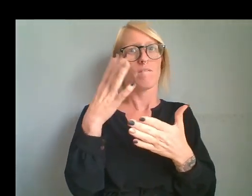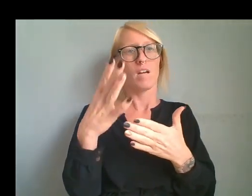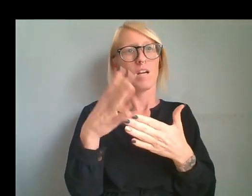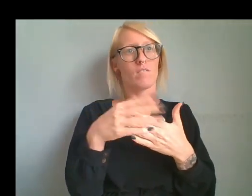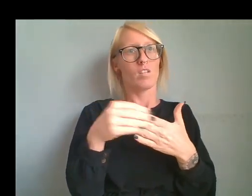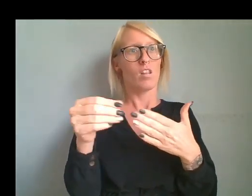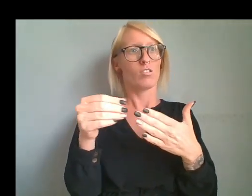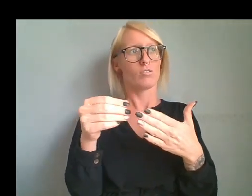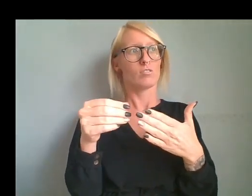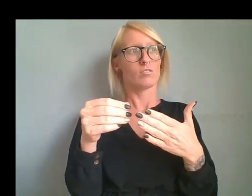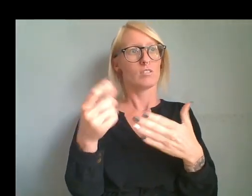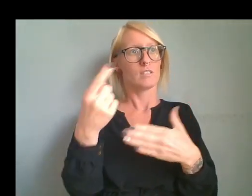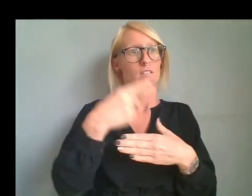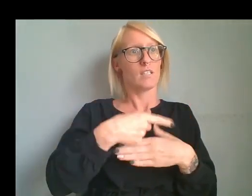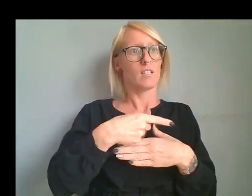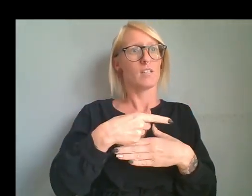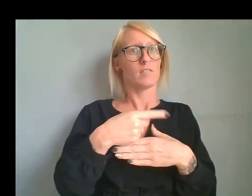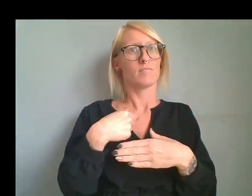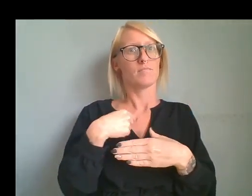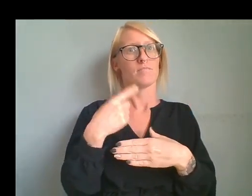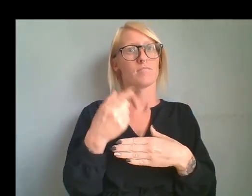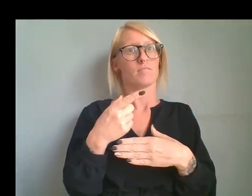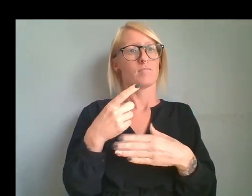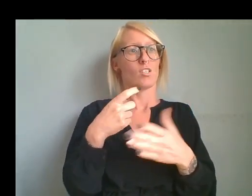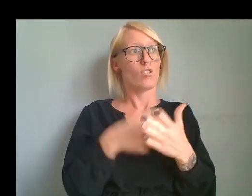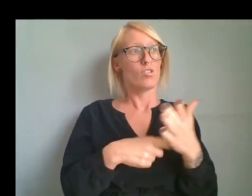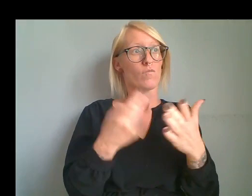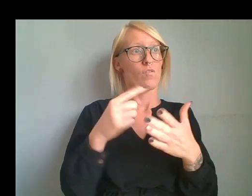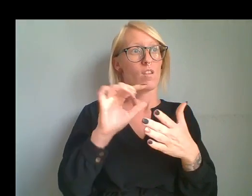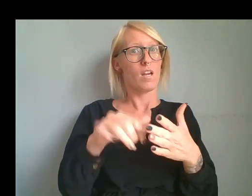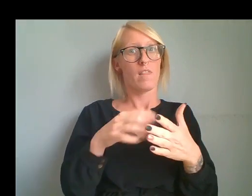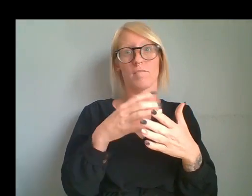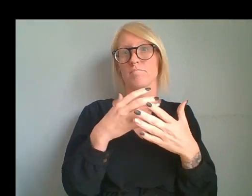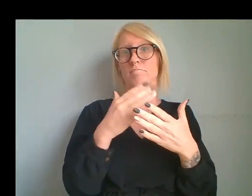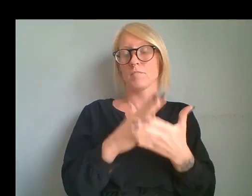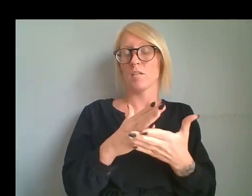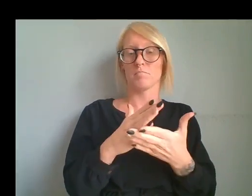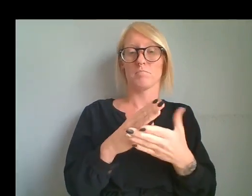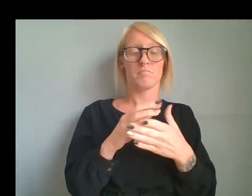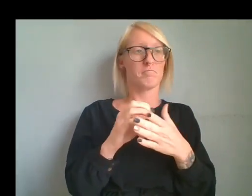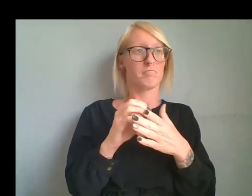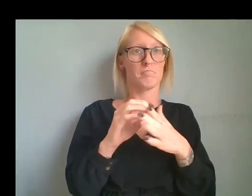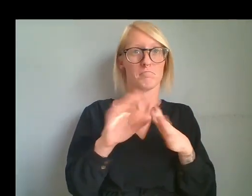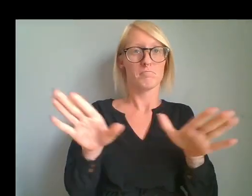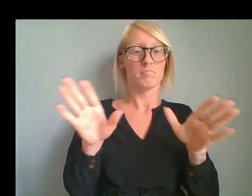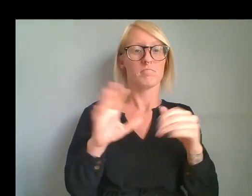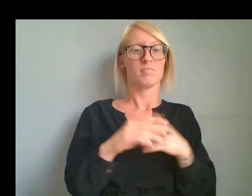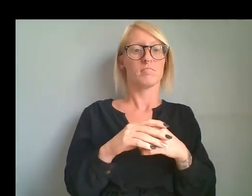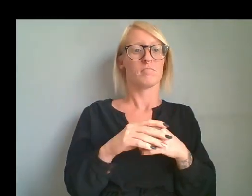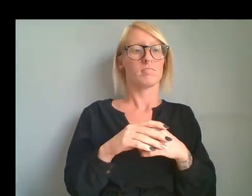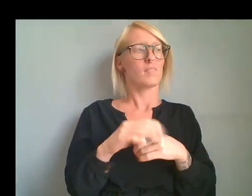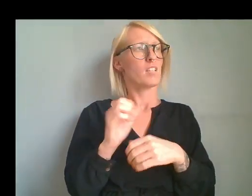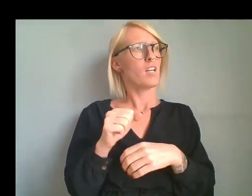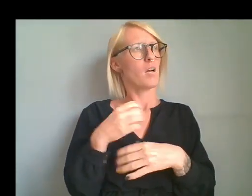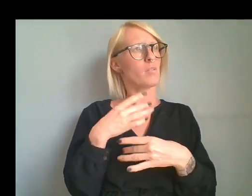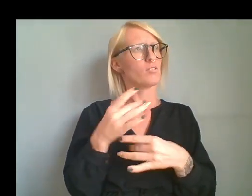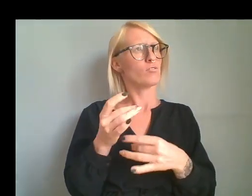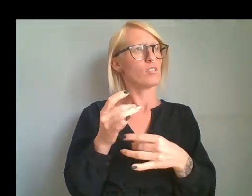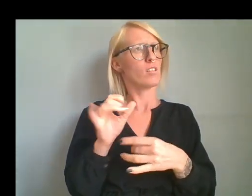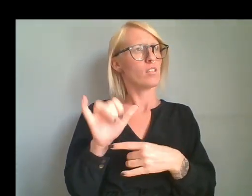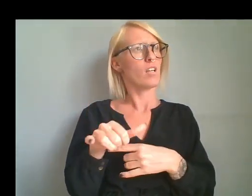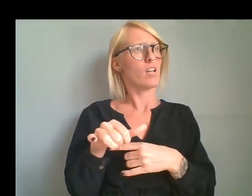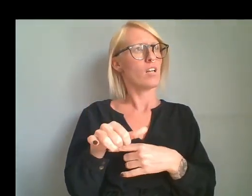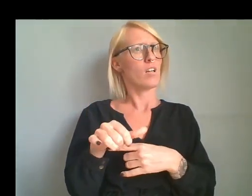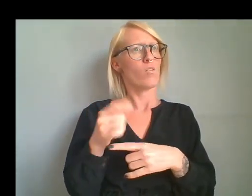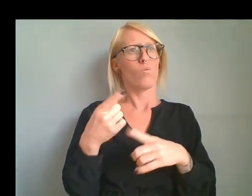ad, Exactly. and it charges you up to that, and then it cuts it off. So Right. maybe that's kind of neat. Yeah, I'm interested in, we've only been